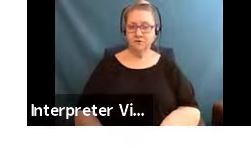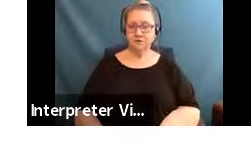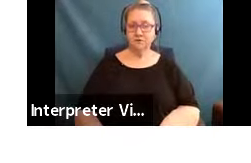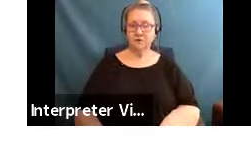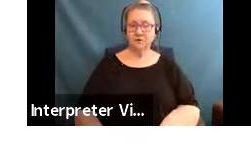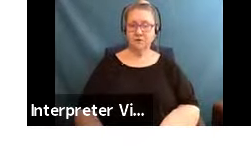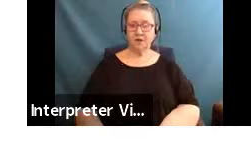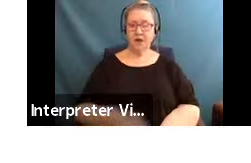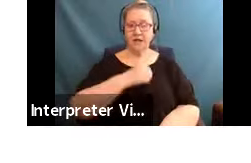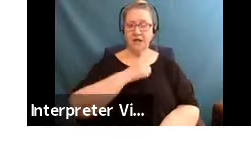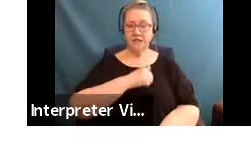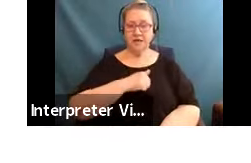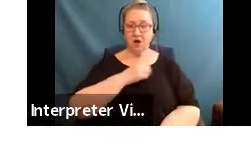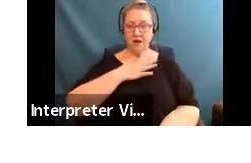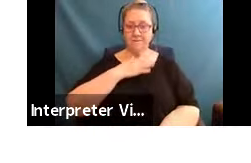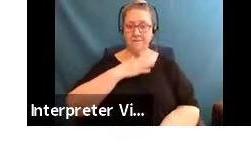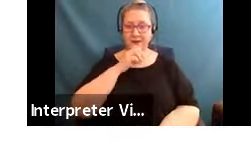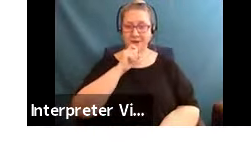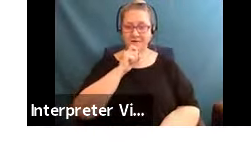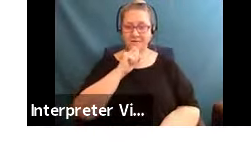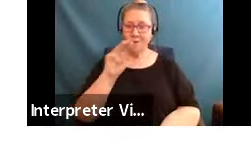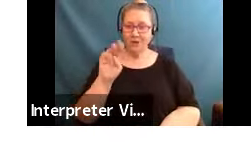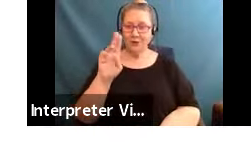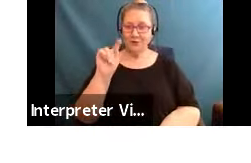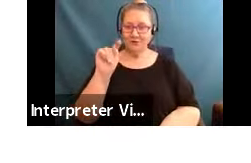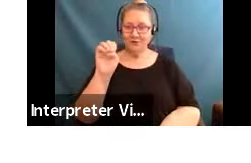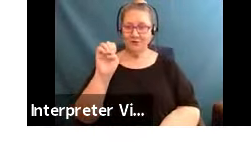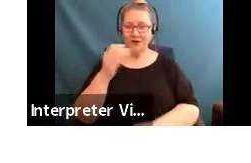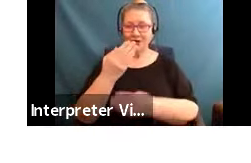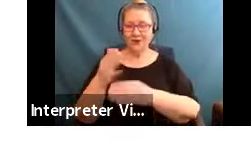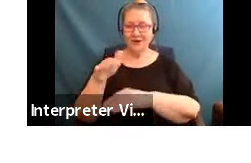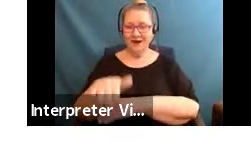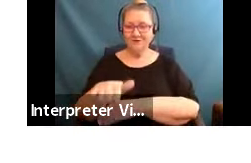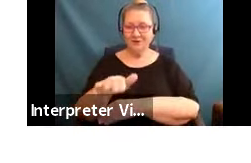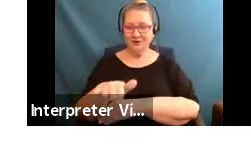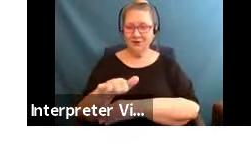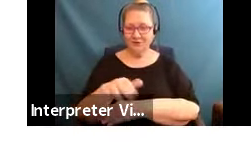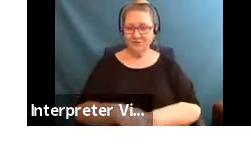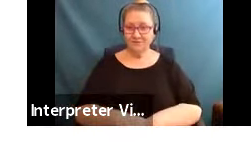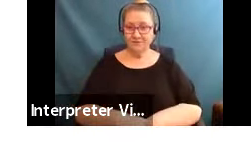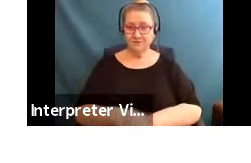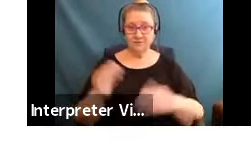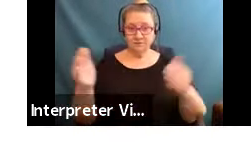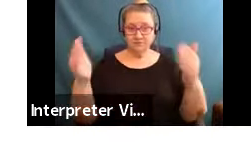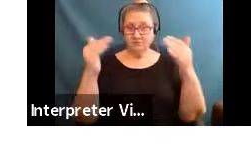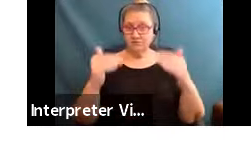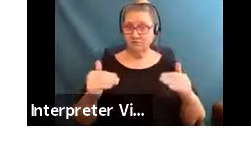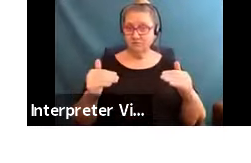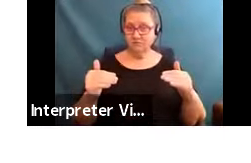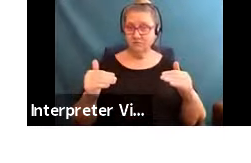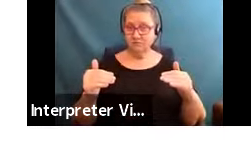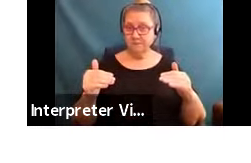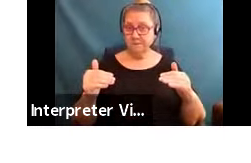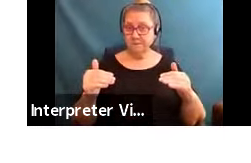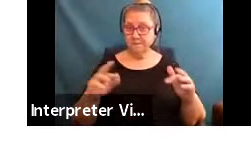I'm sorry, I was on mute. Good afternoon, everyone. Are we going to go to the next slide? I'm not sure if